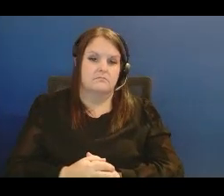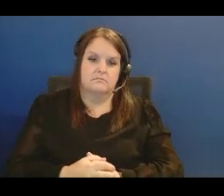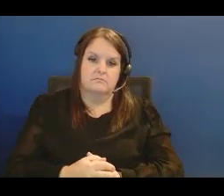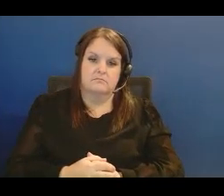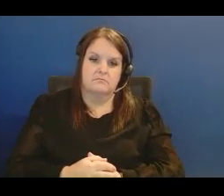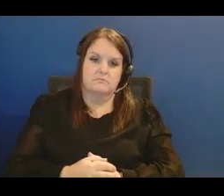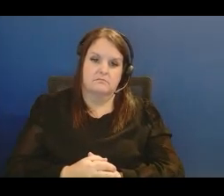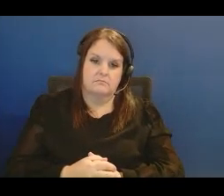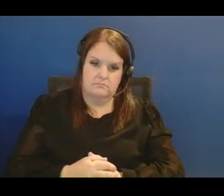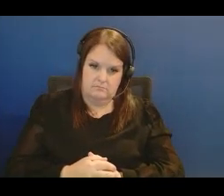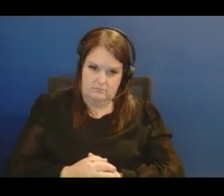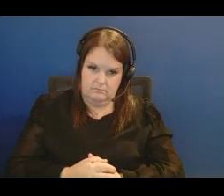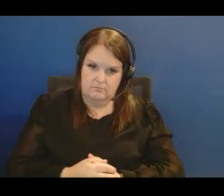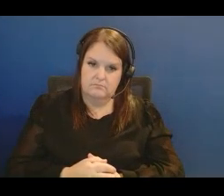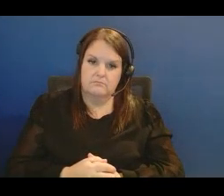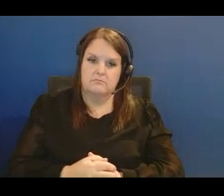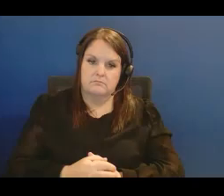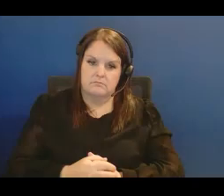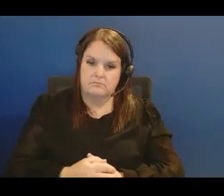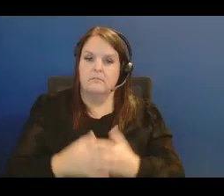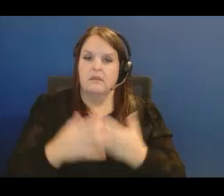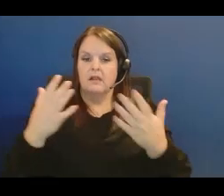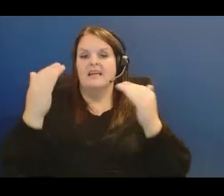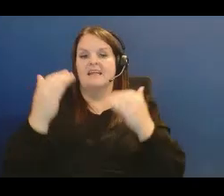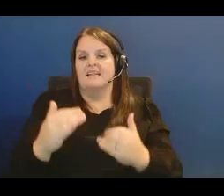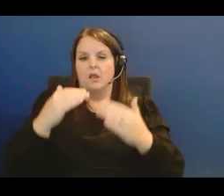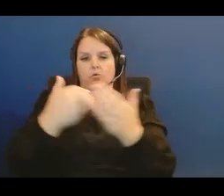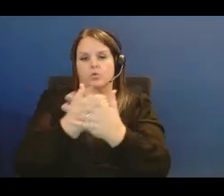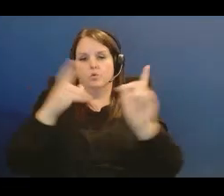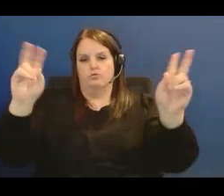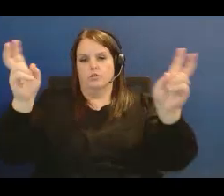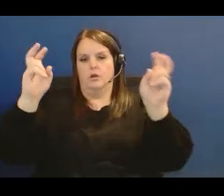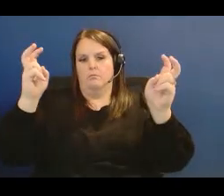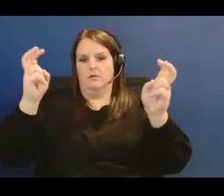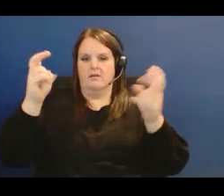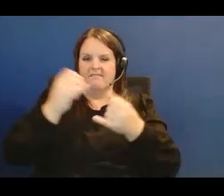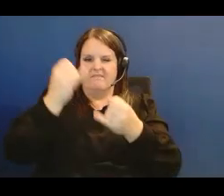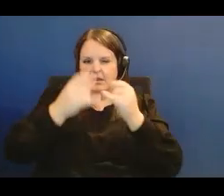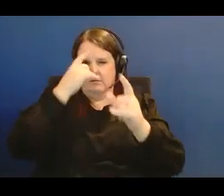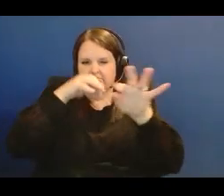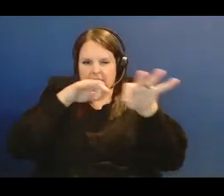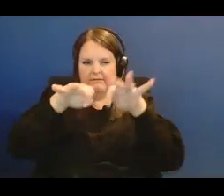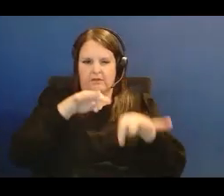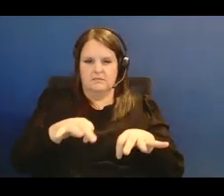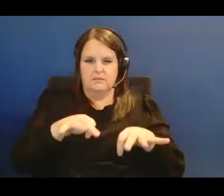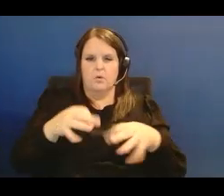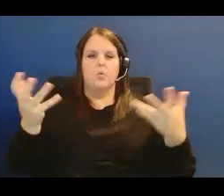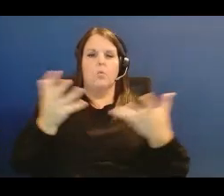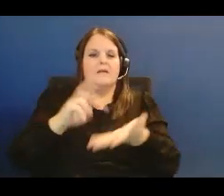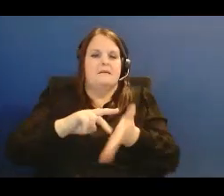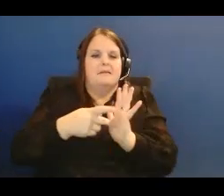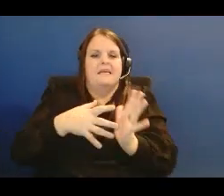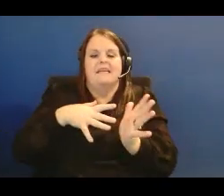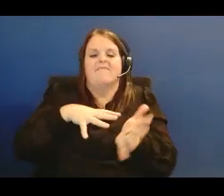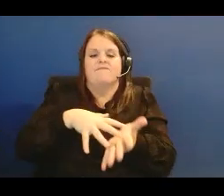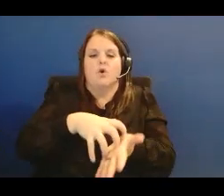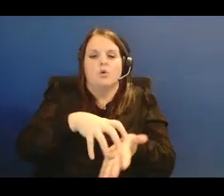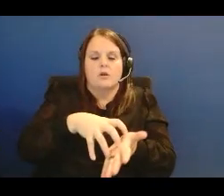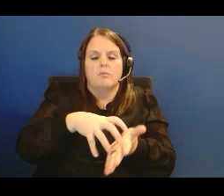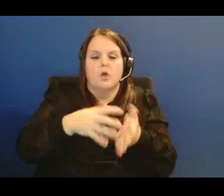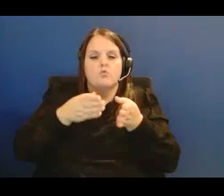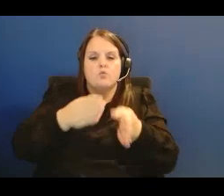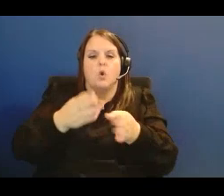Which takes us to one of our final definitions, which is, what is a vulnerable road user?